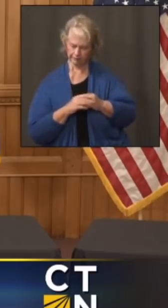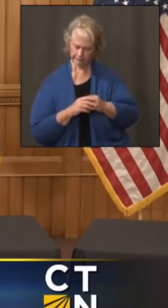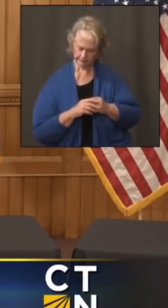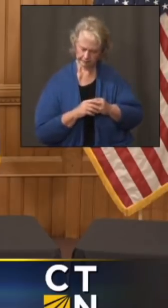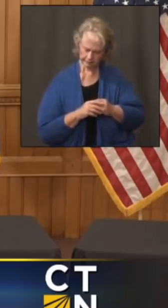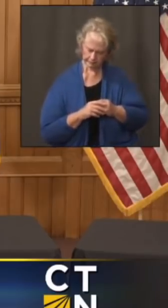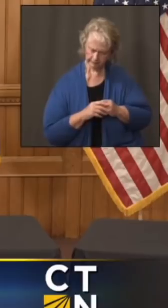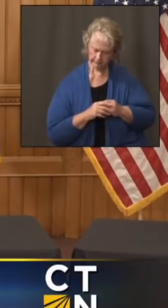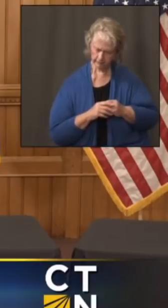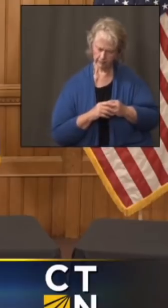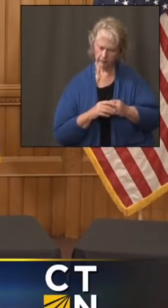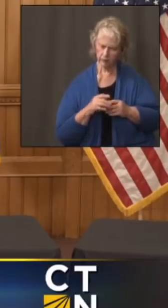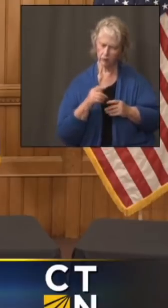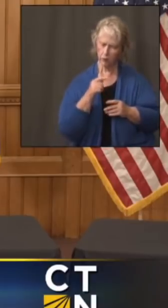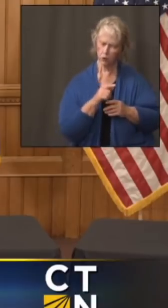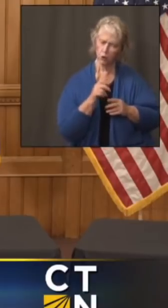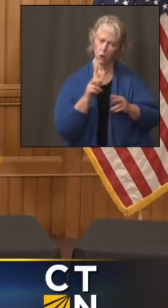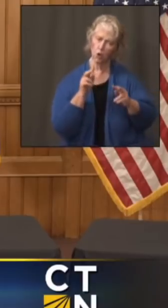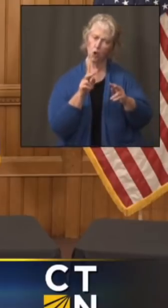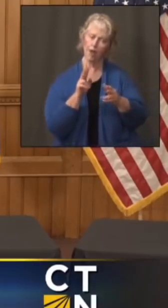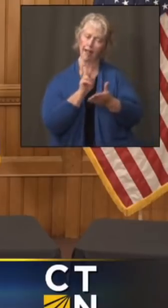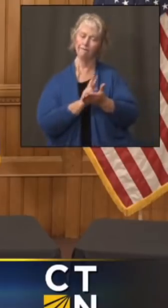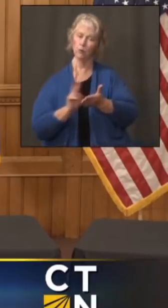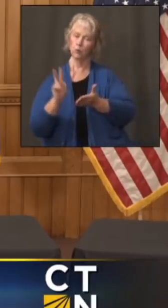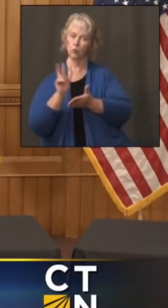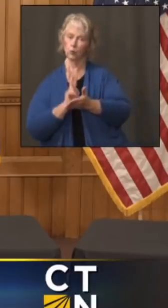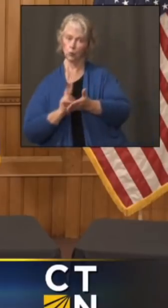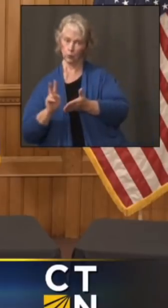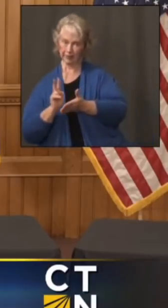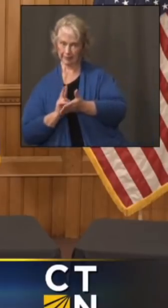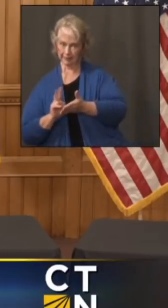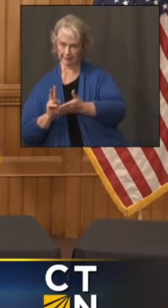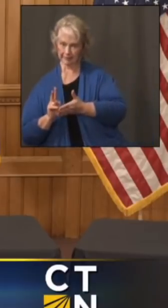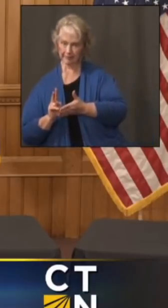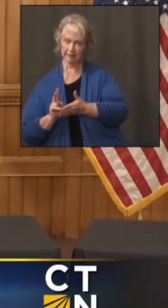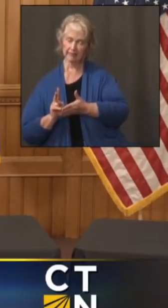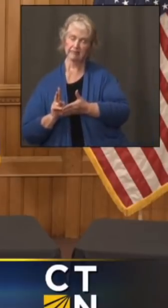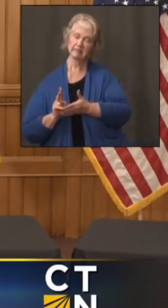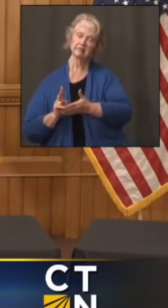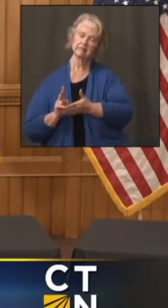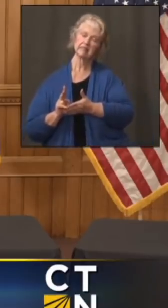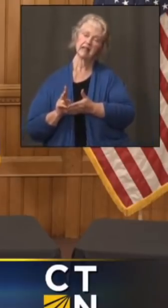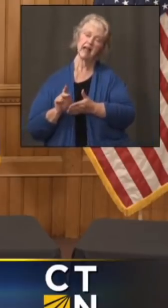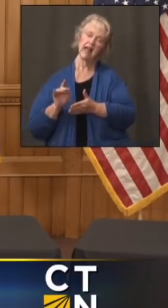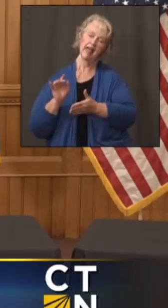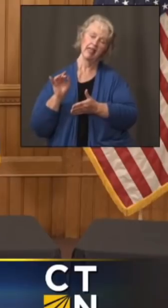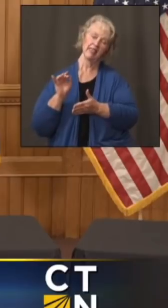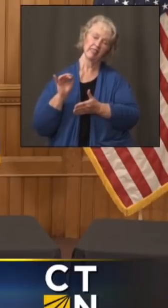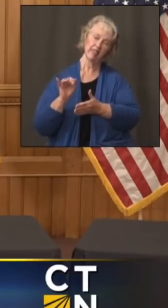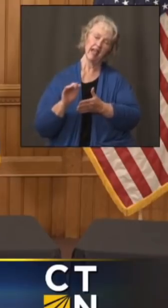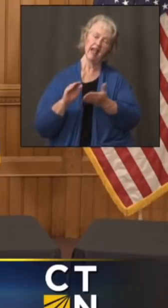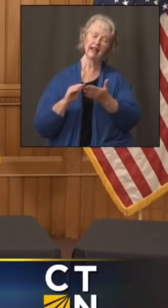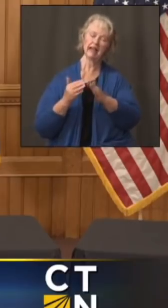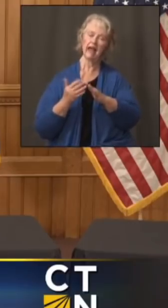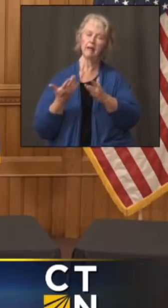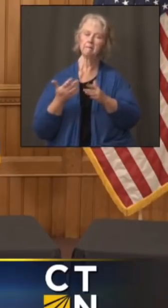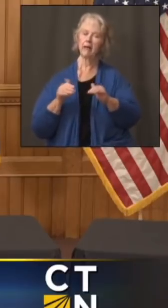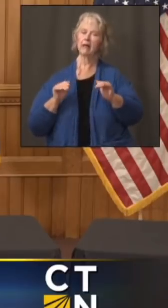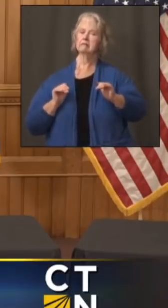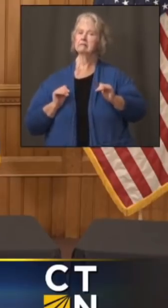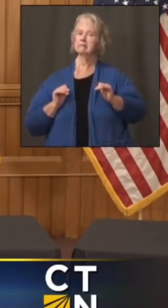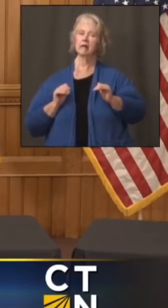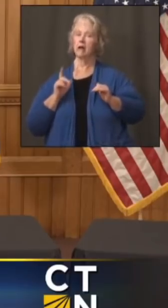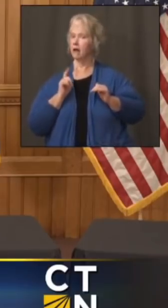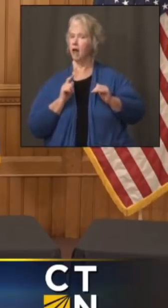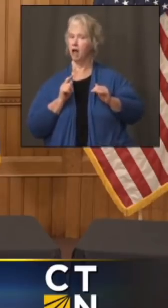to release a list every 2 weeks of towns that could potentially opt out of phase 3, am I hearing that